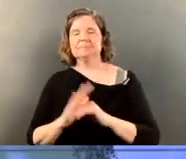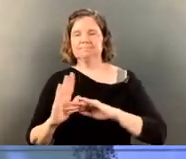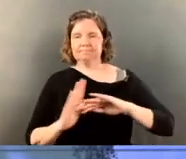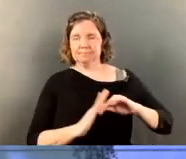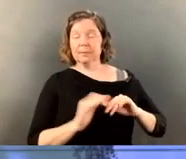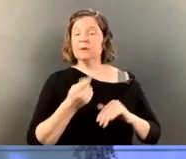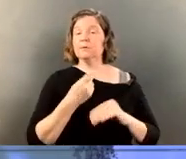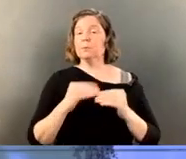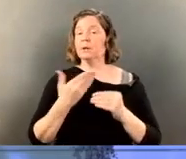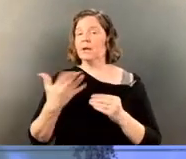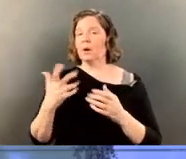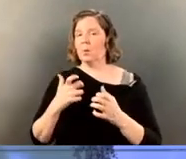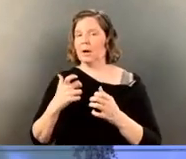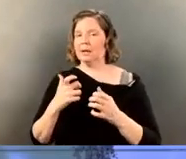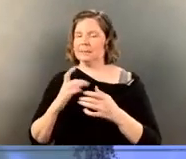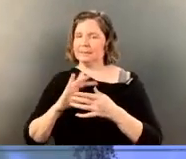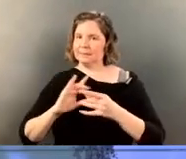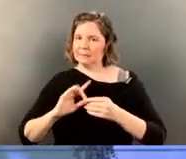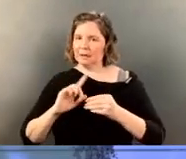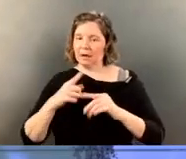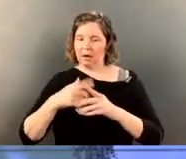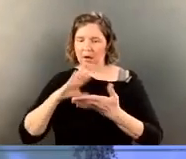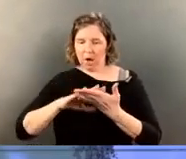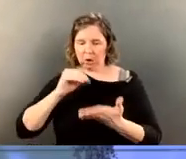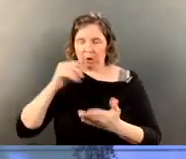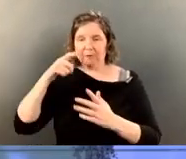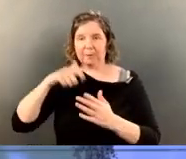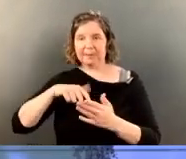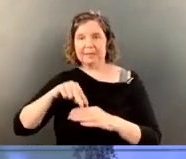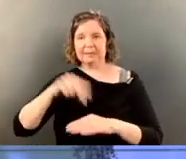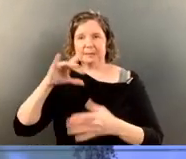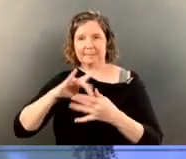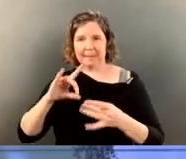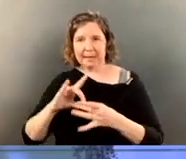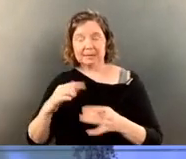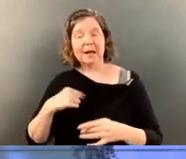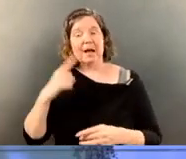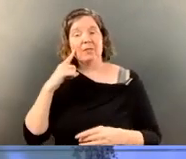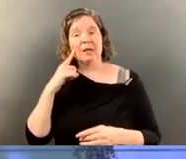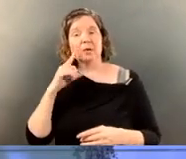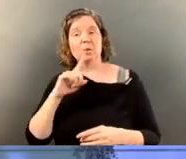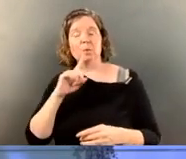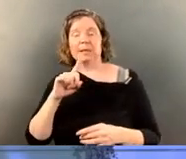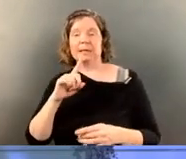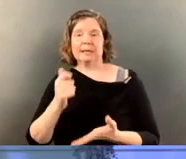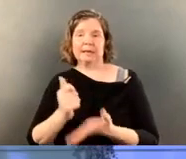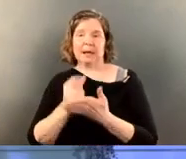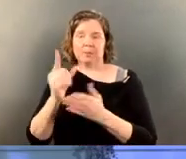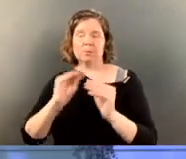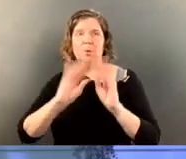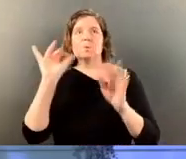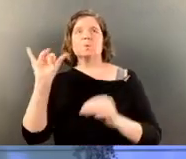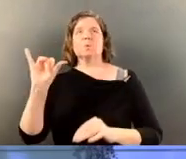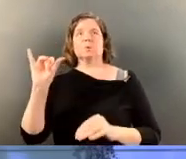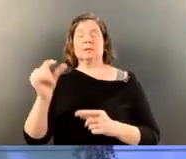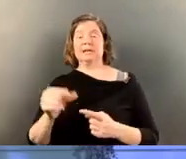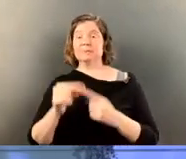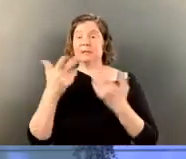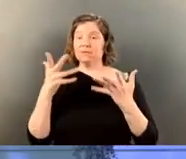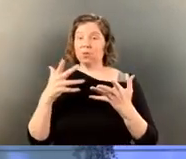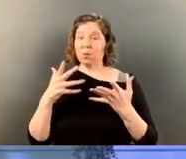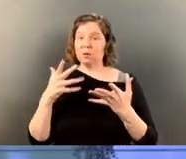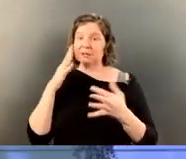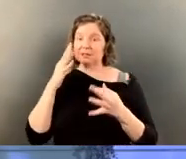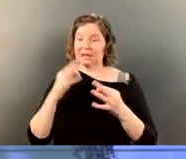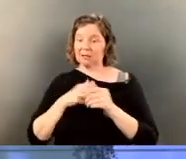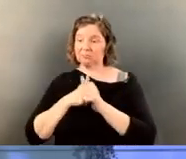things that I want us to get out of this Easter Sunday message that I think is just going to enrich you, especially if you have already chosen to